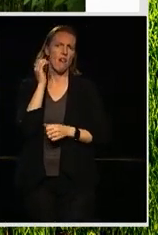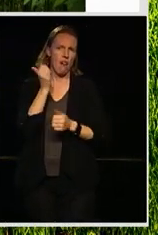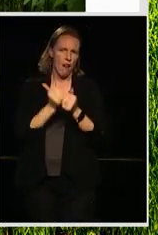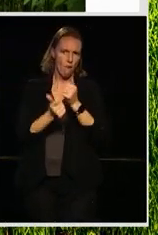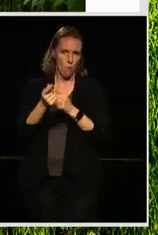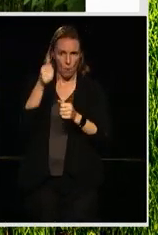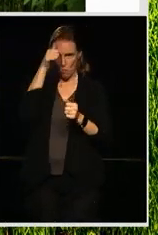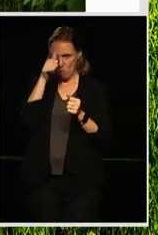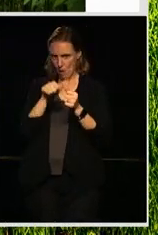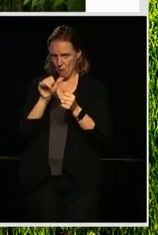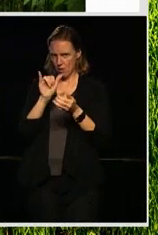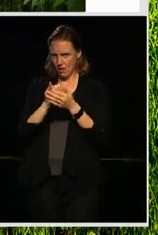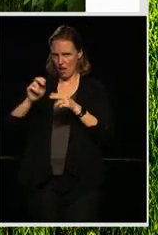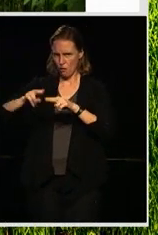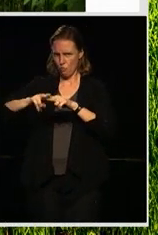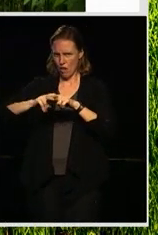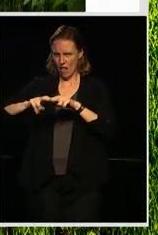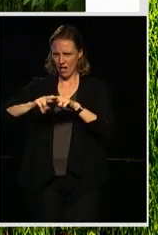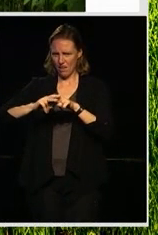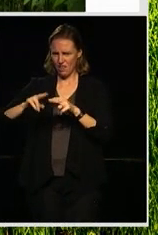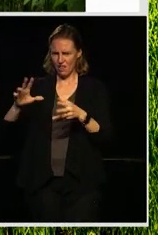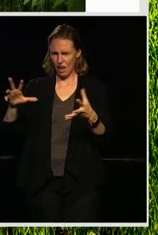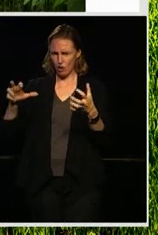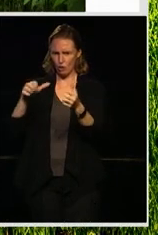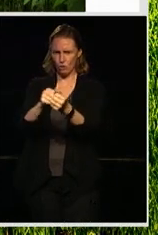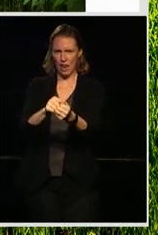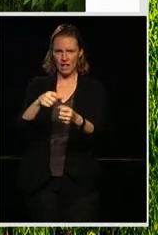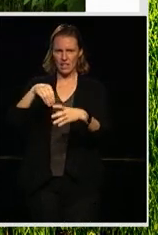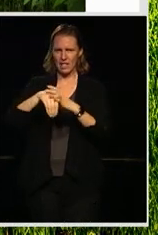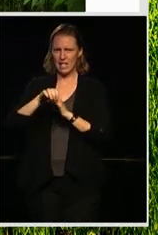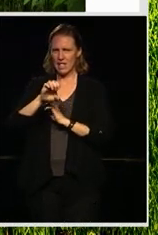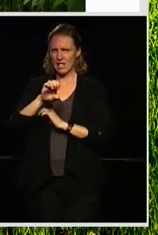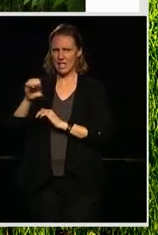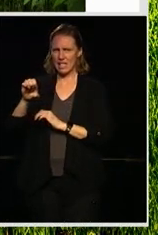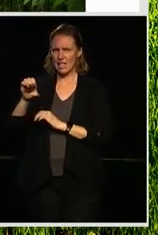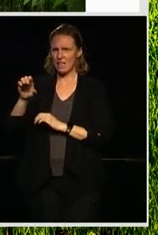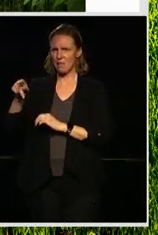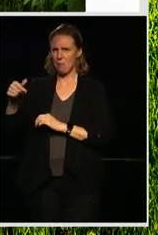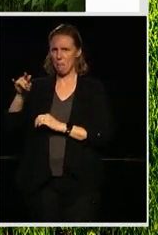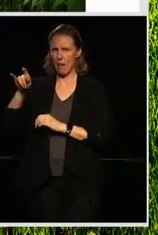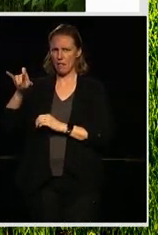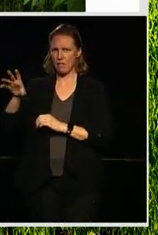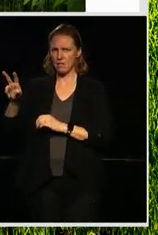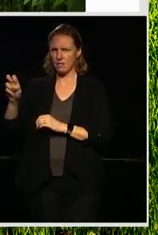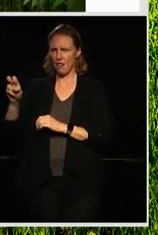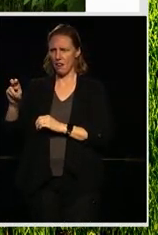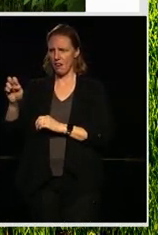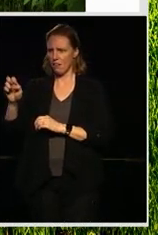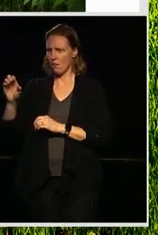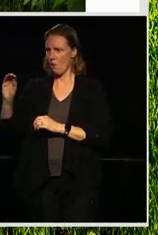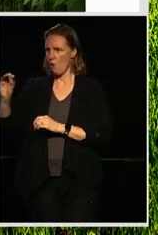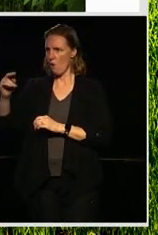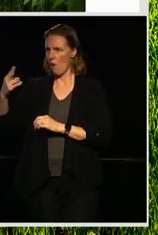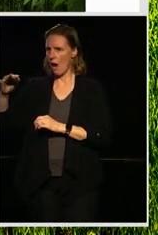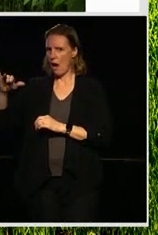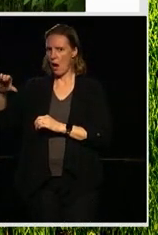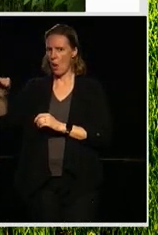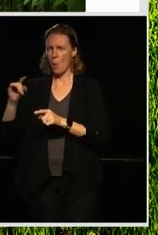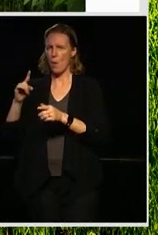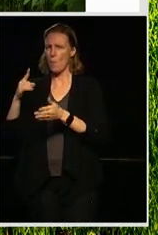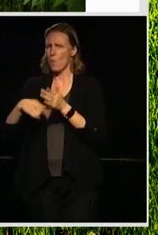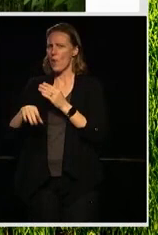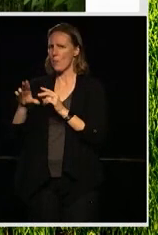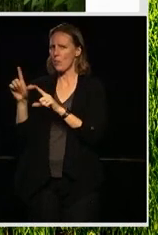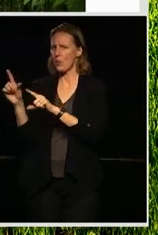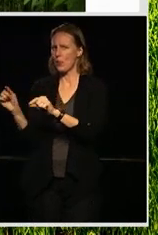Everybody remembers that train that crashed in East Palestine, Ohio last year? What the news didn't tell